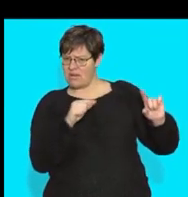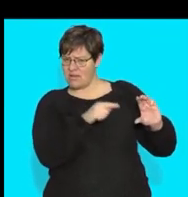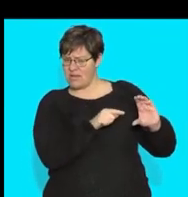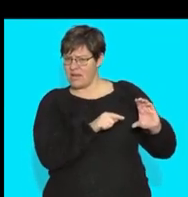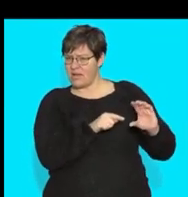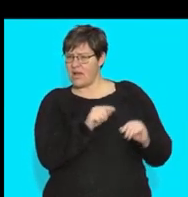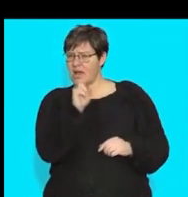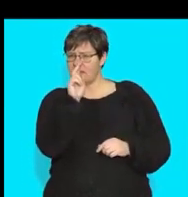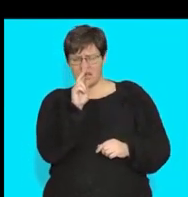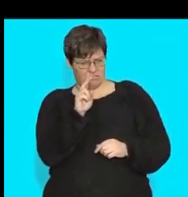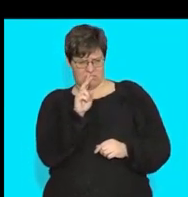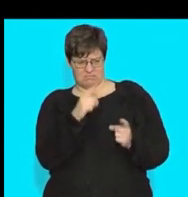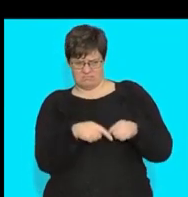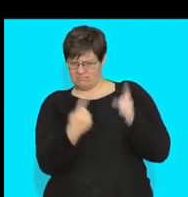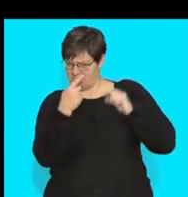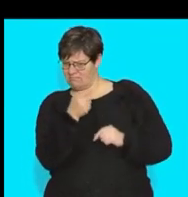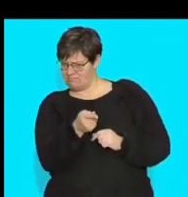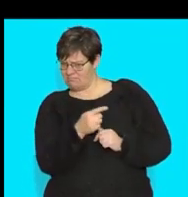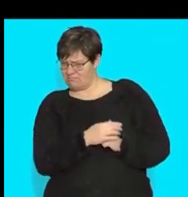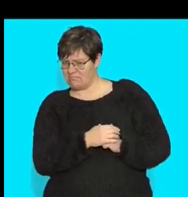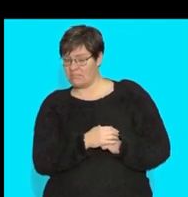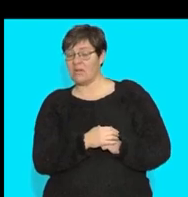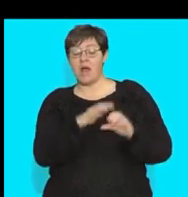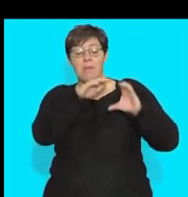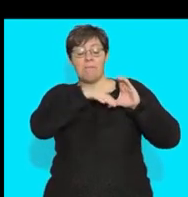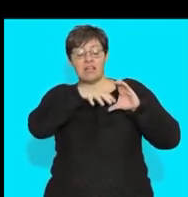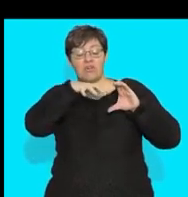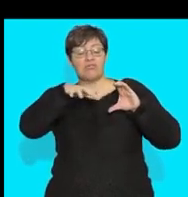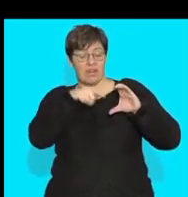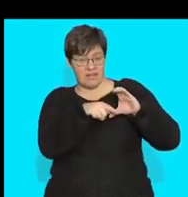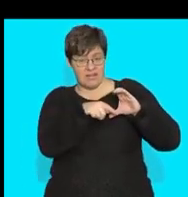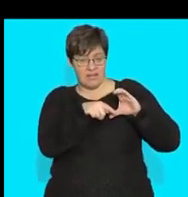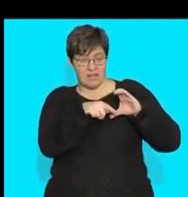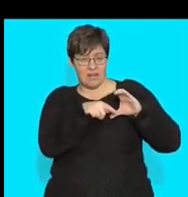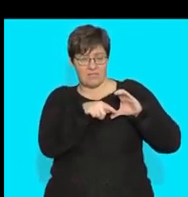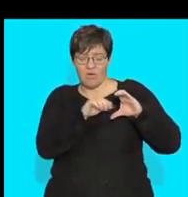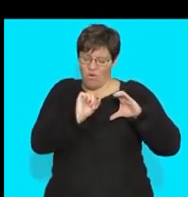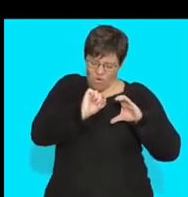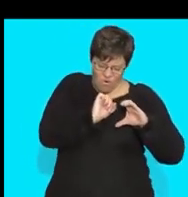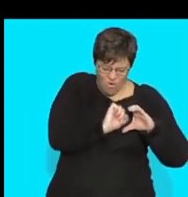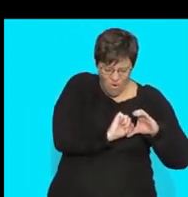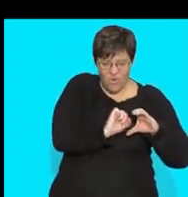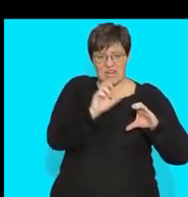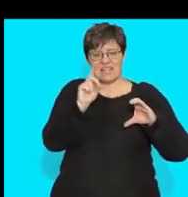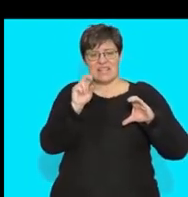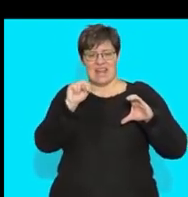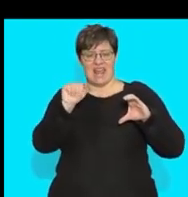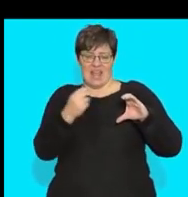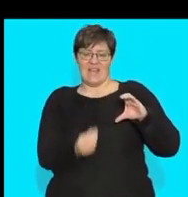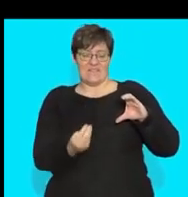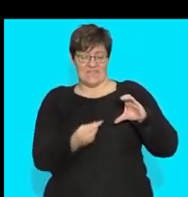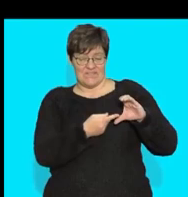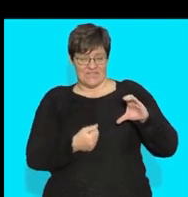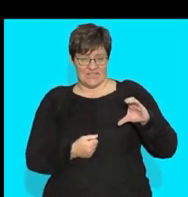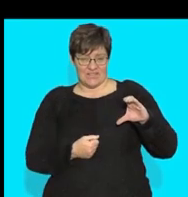something quite unusual. The mitochondria have its own DNA.